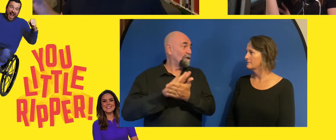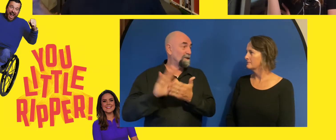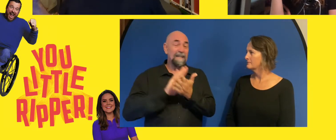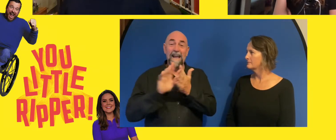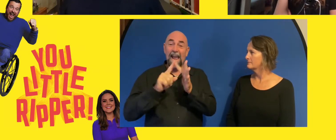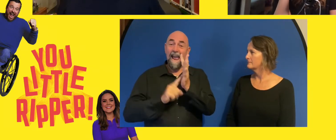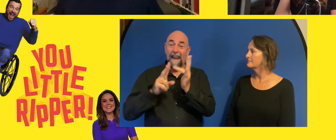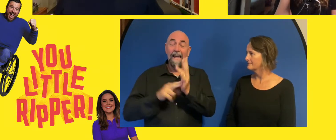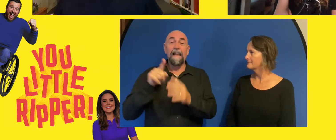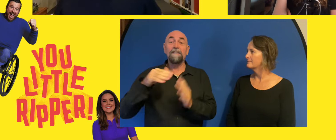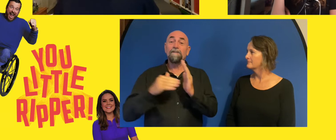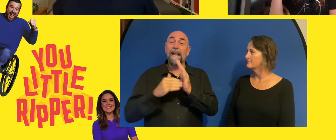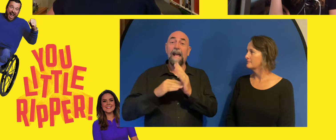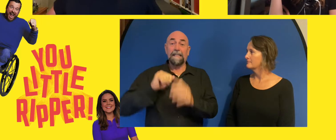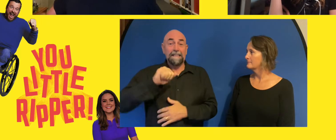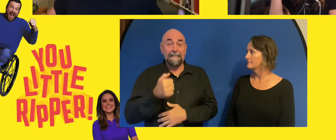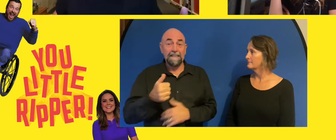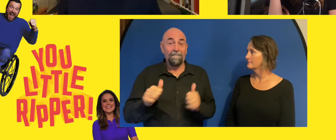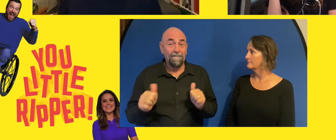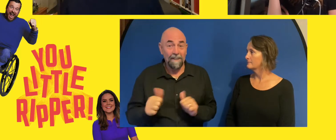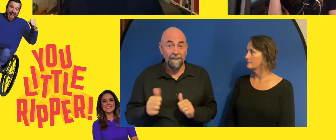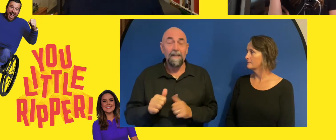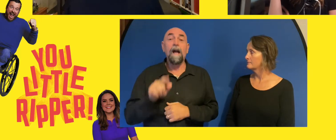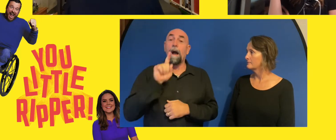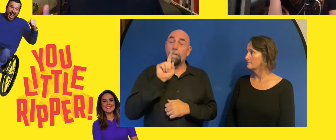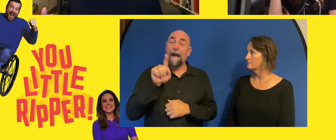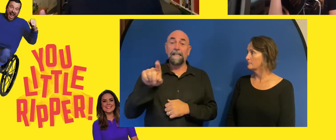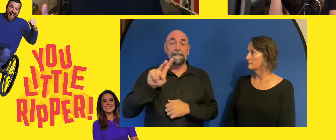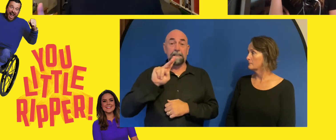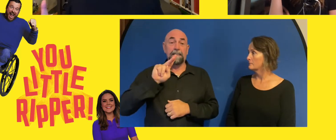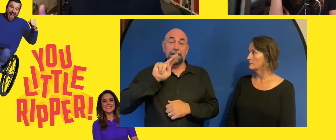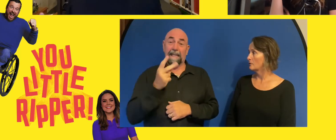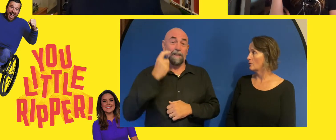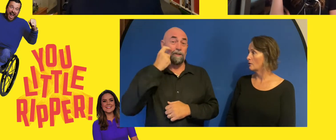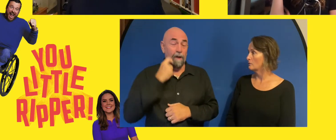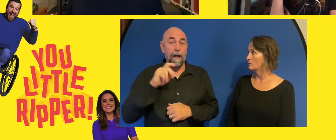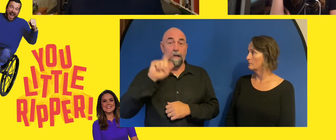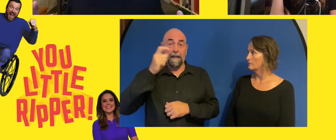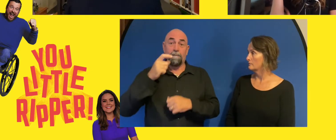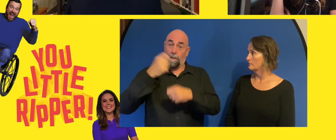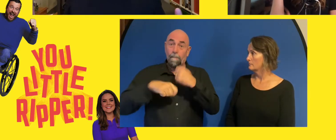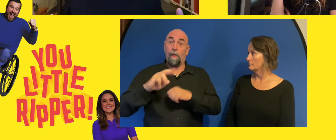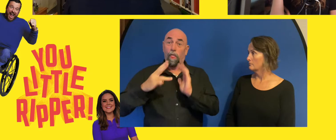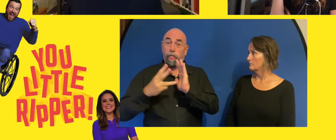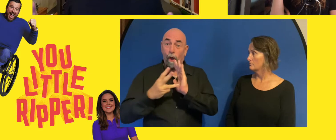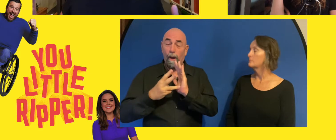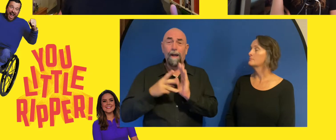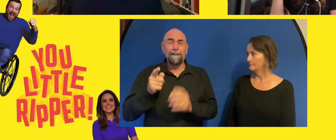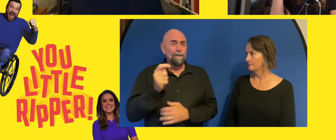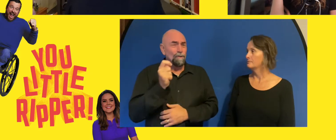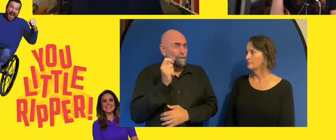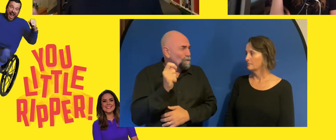Today he got sixth in the seated slalom, but he got third in his second attempt at this thing. This is a kid who is